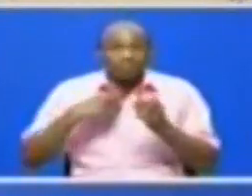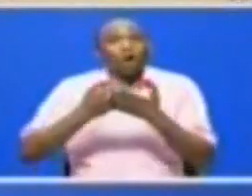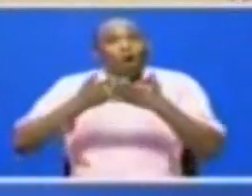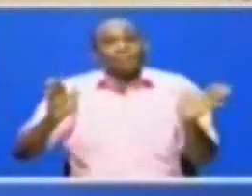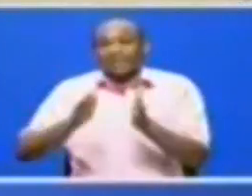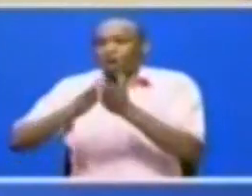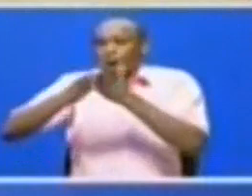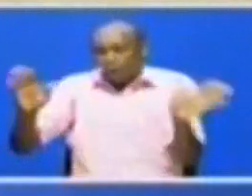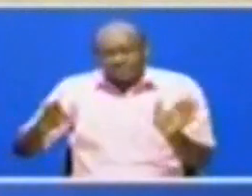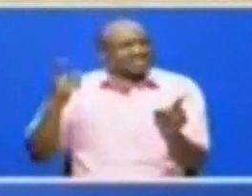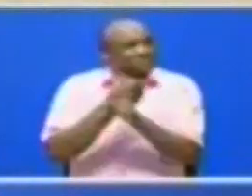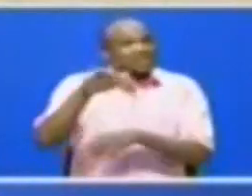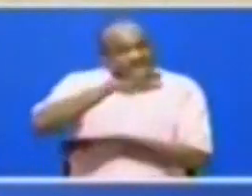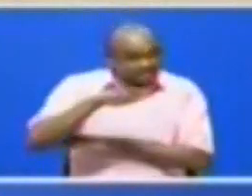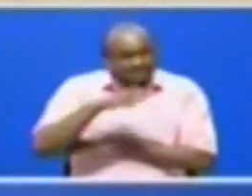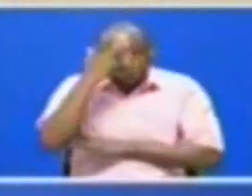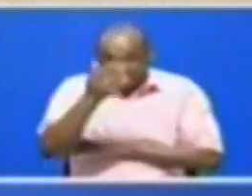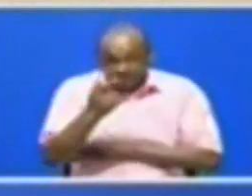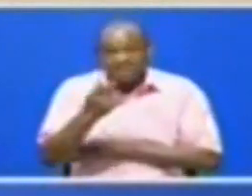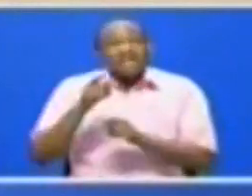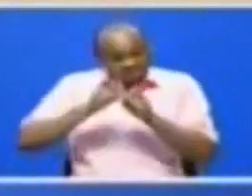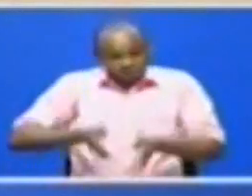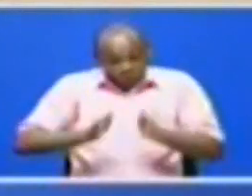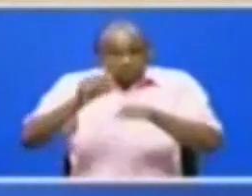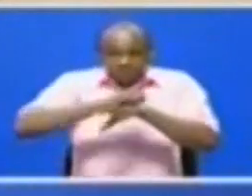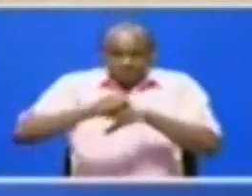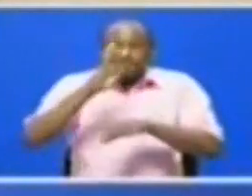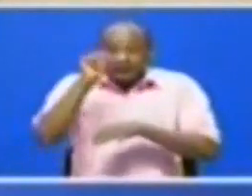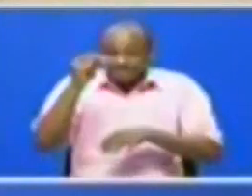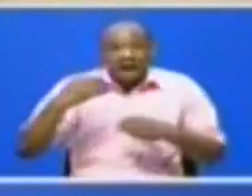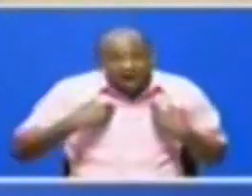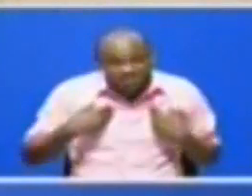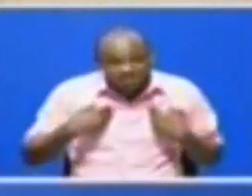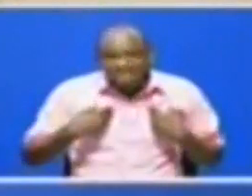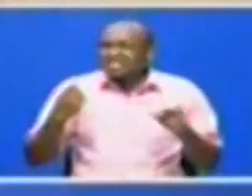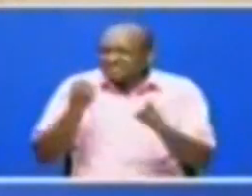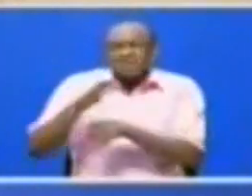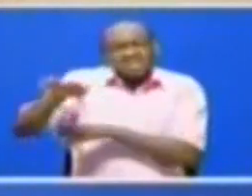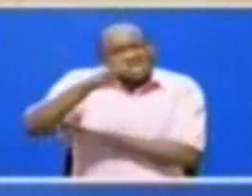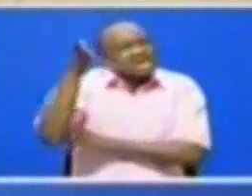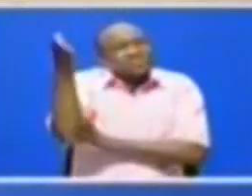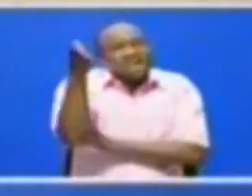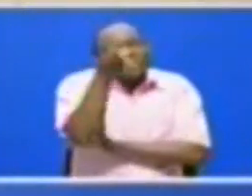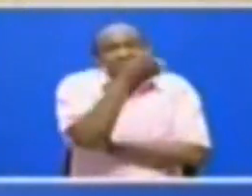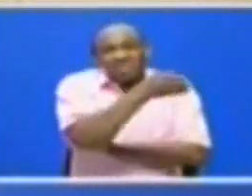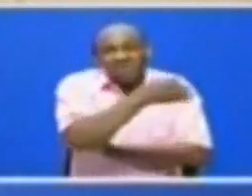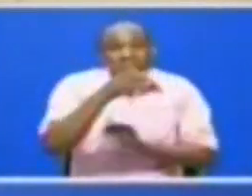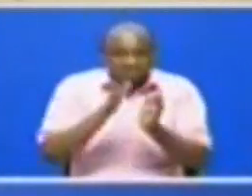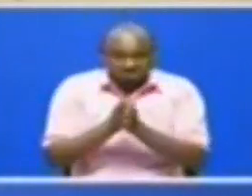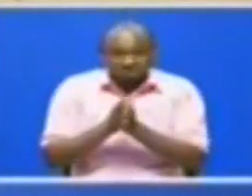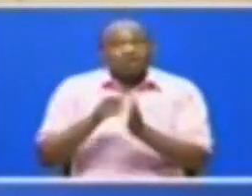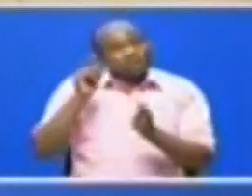itafungua maeneo mengine. Kwa sababu kama lami itafika Bamba, basi yale maeneo ambayo yako karibu